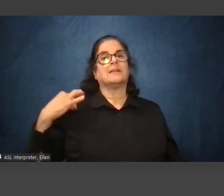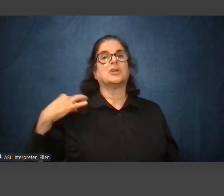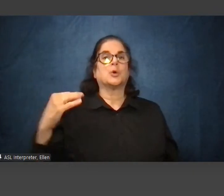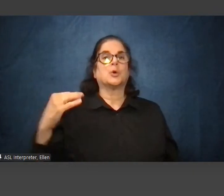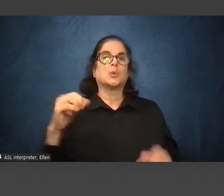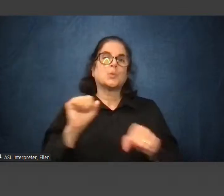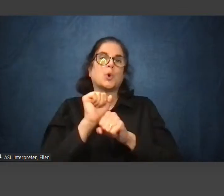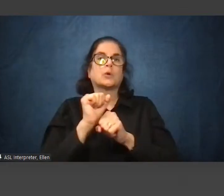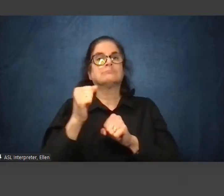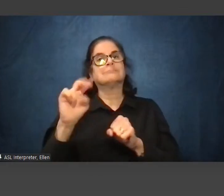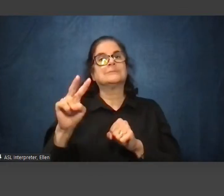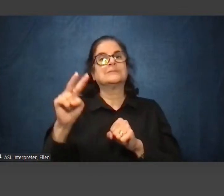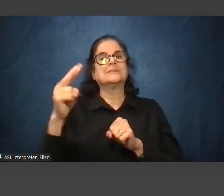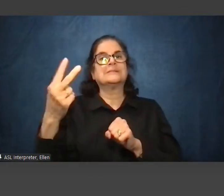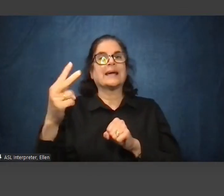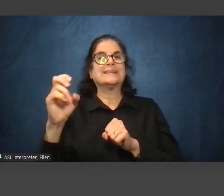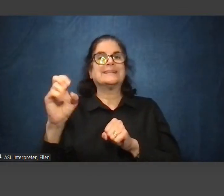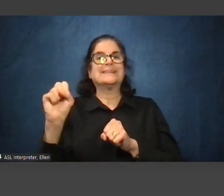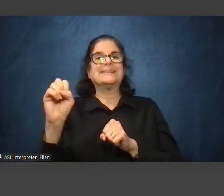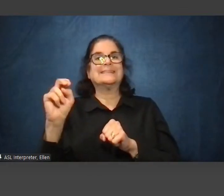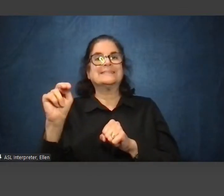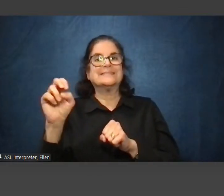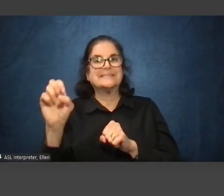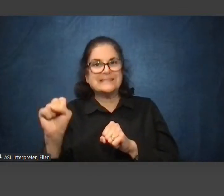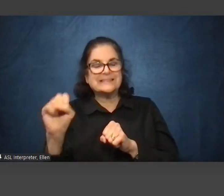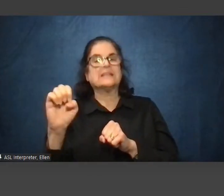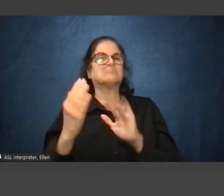a 50-year-old white woman with